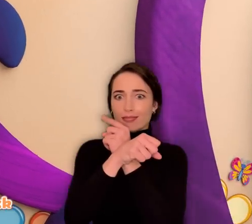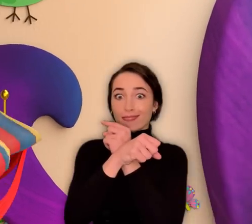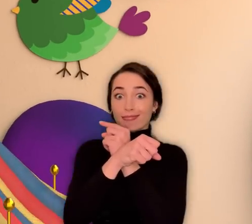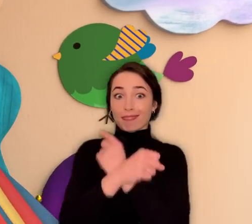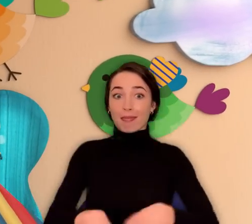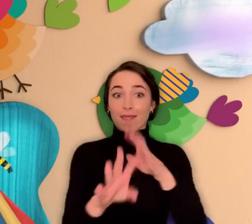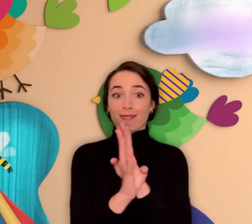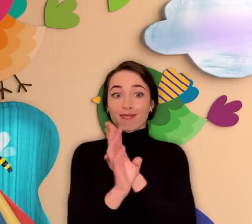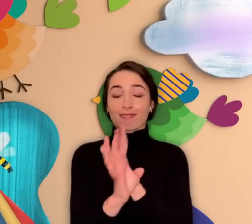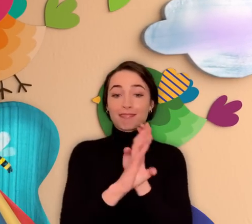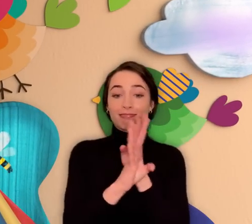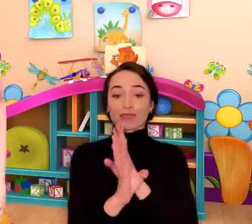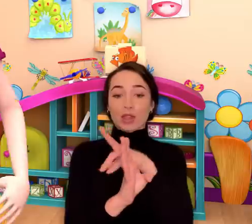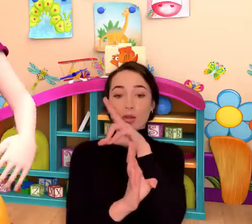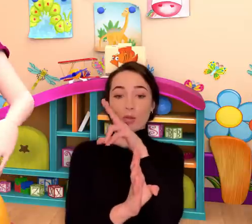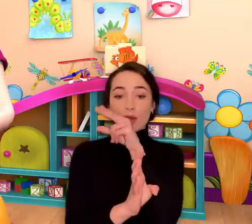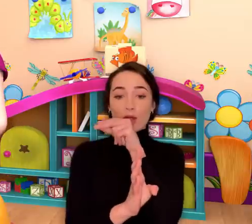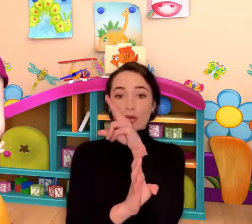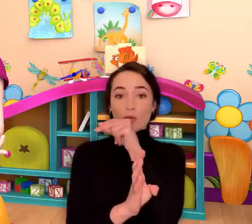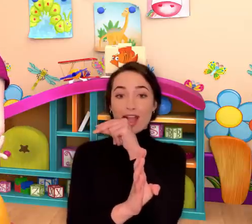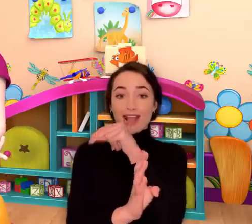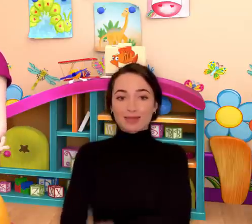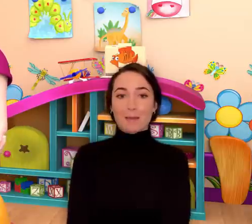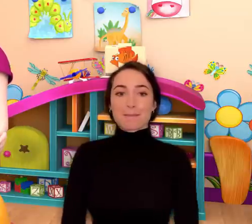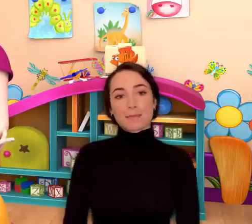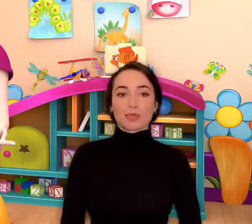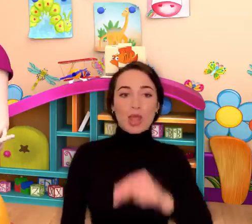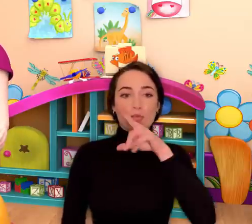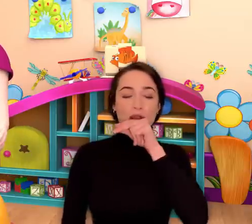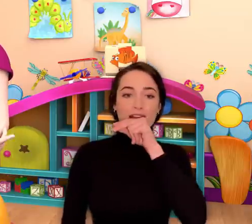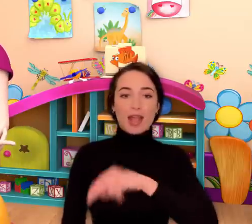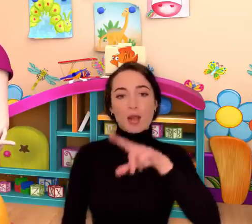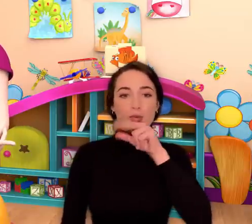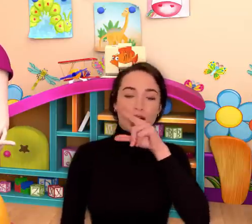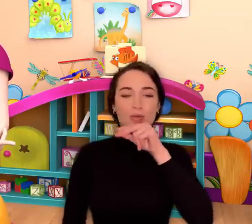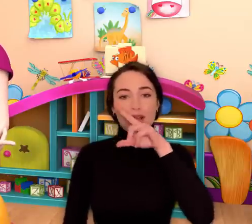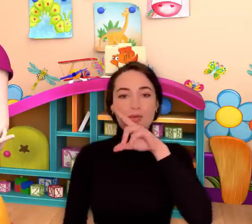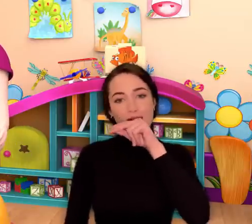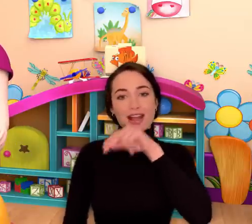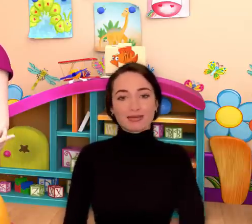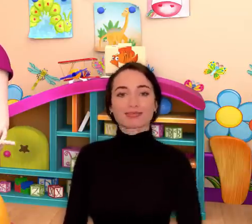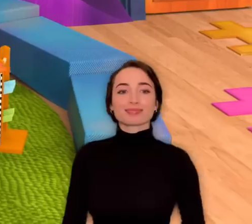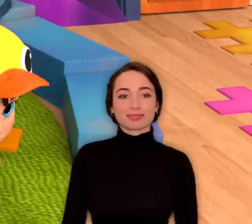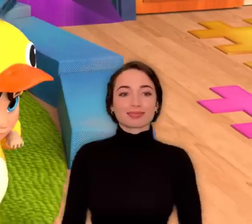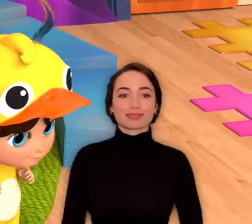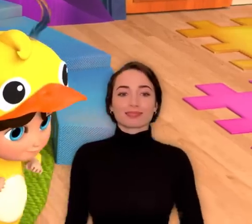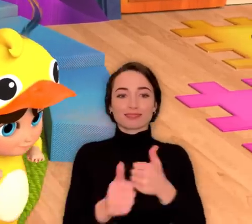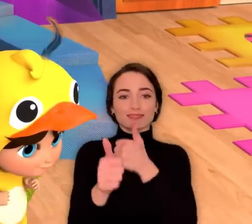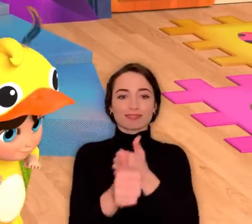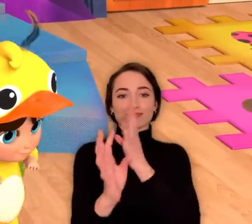the feather on his back he left the Otters with the quack quack quack quack quack quack quack quack quack